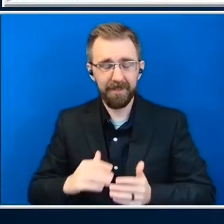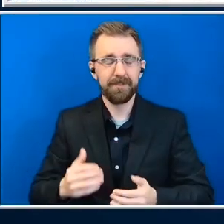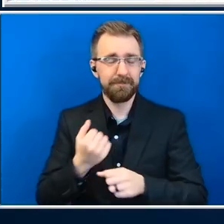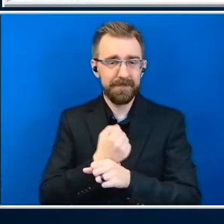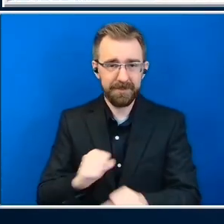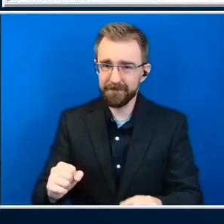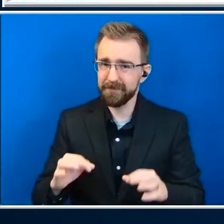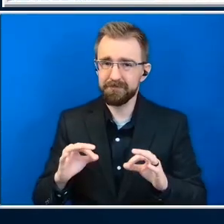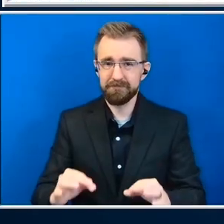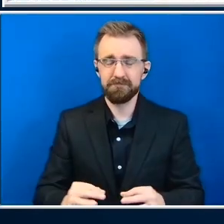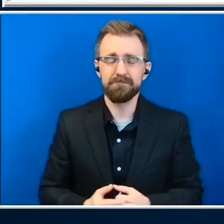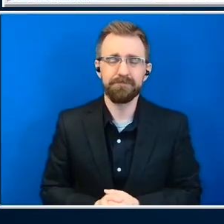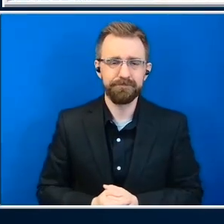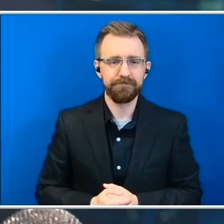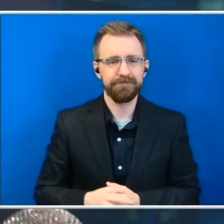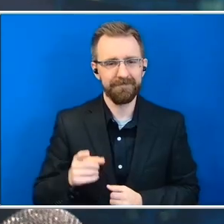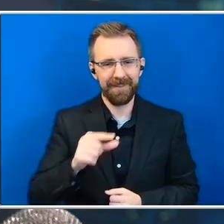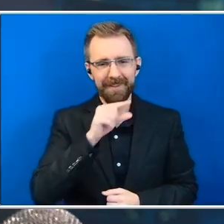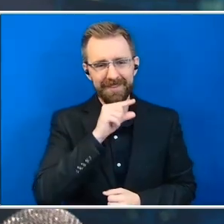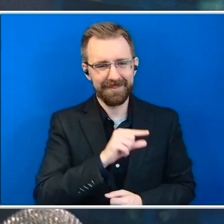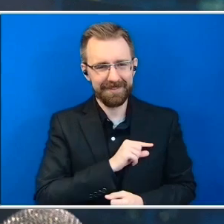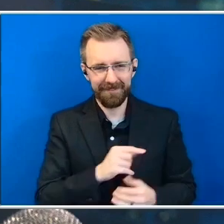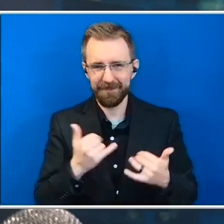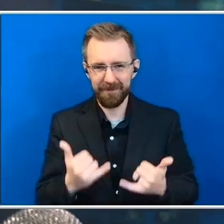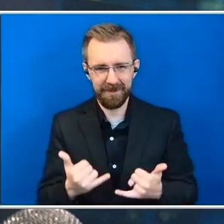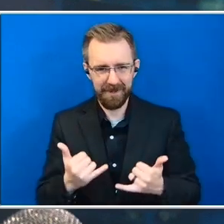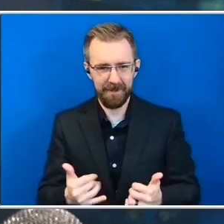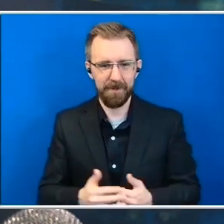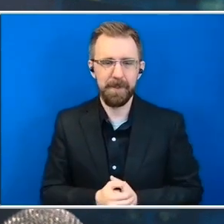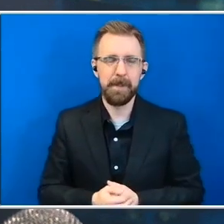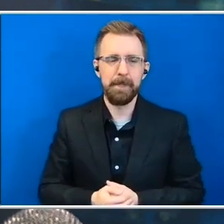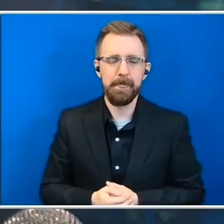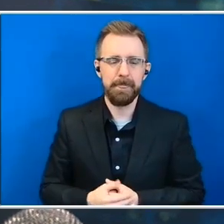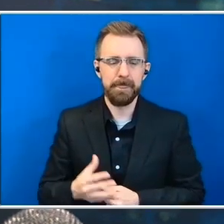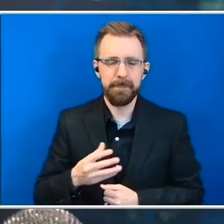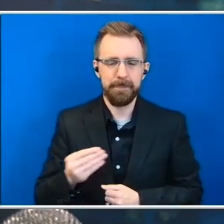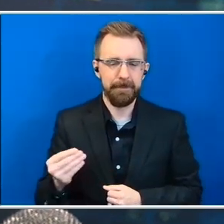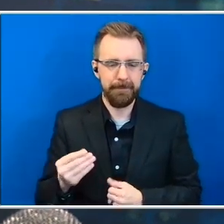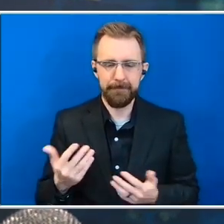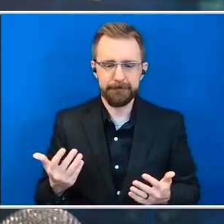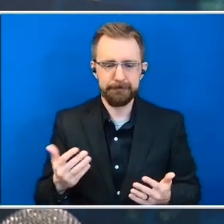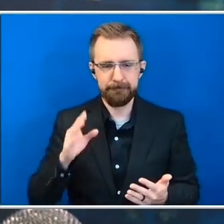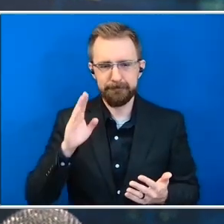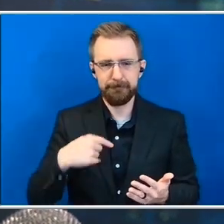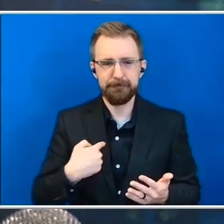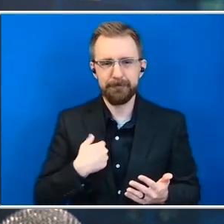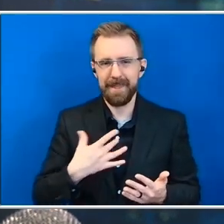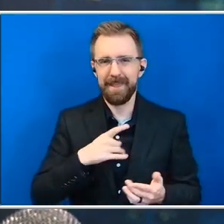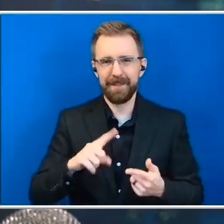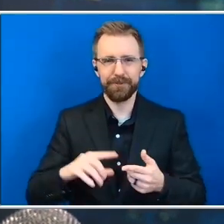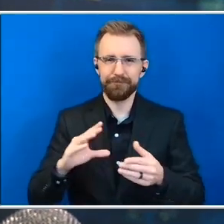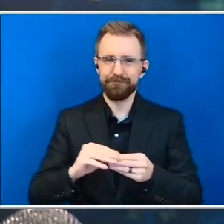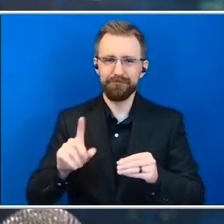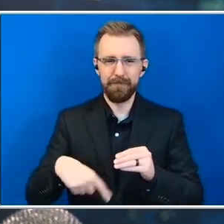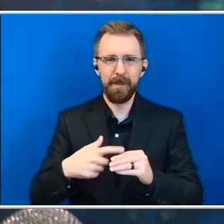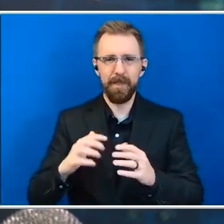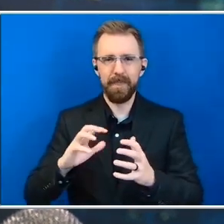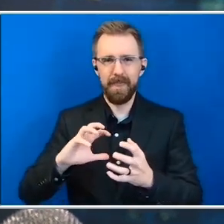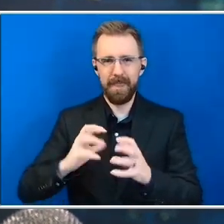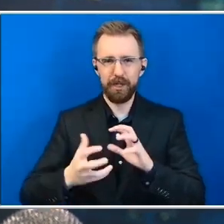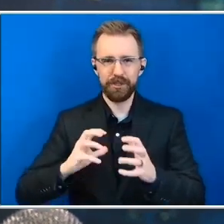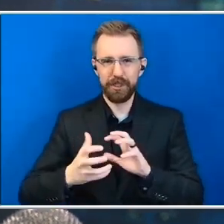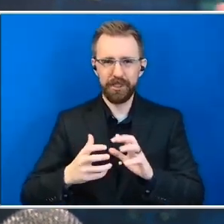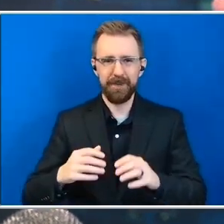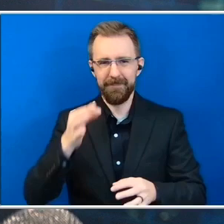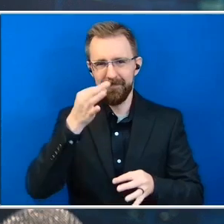You know, it's Thanksgiving right now. And as you know, I'd like to talk about the intersection of faith, hope, and love, or